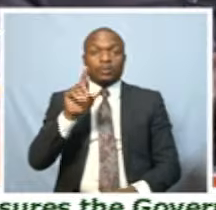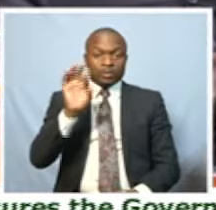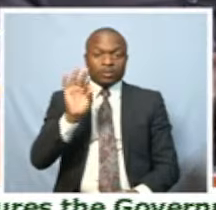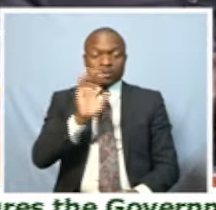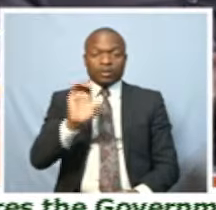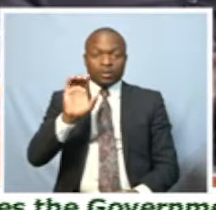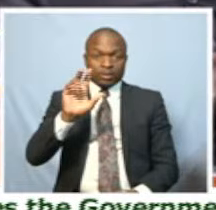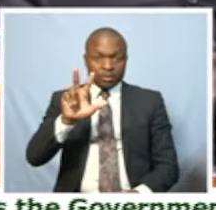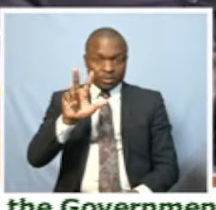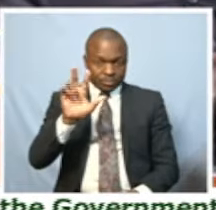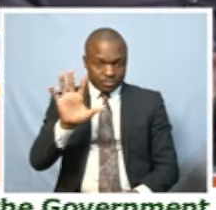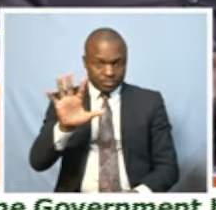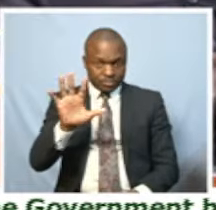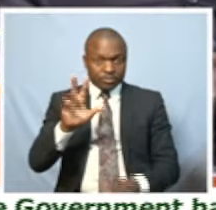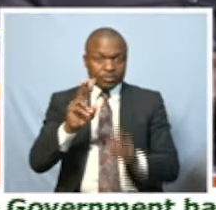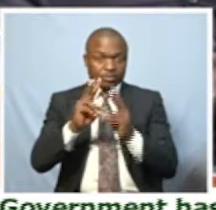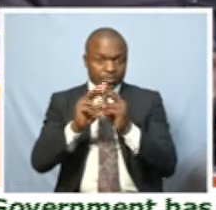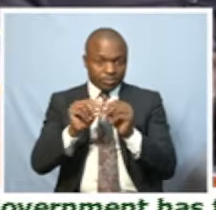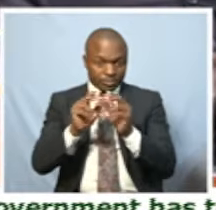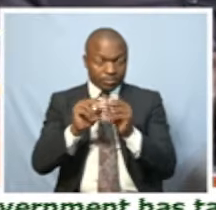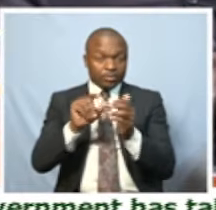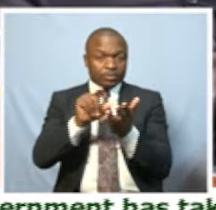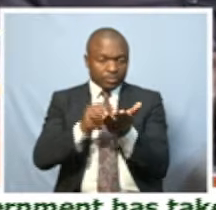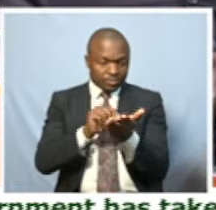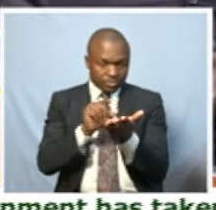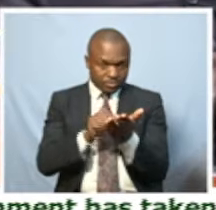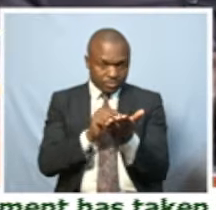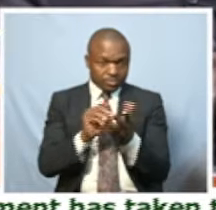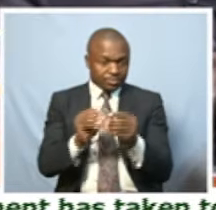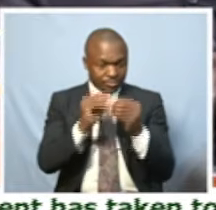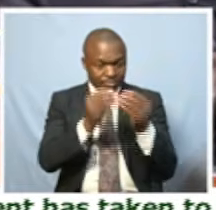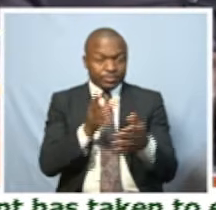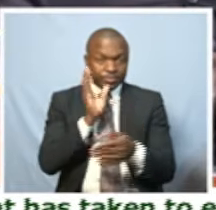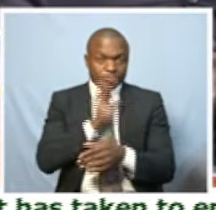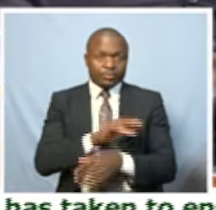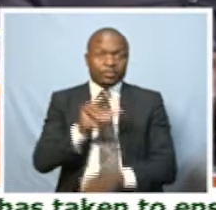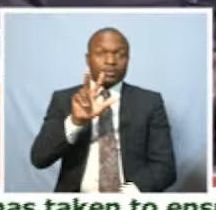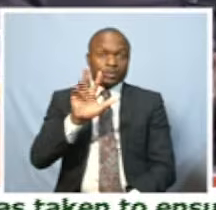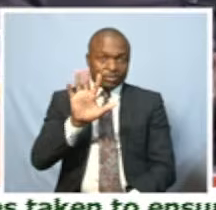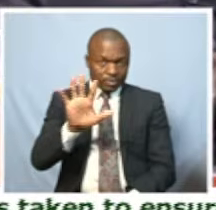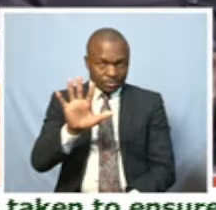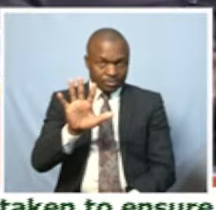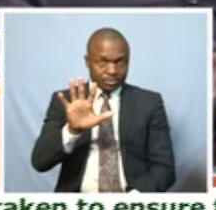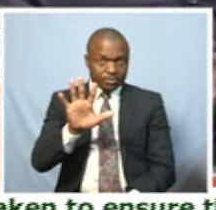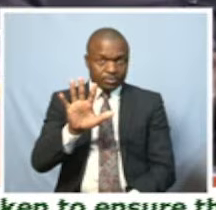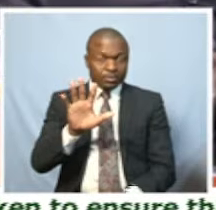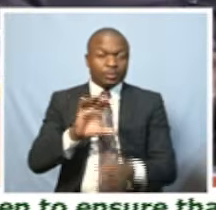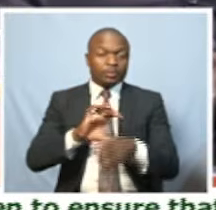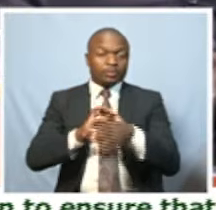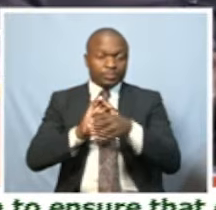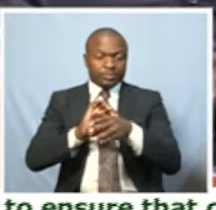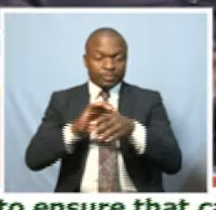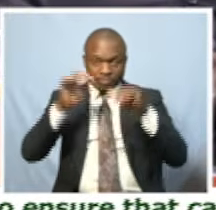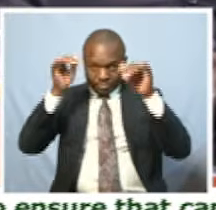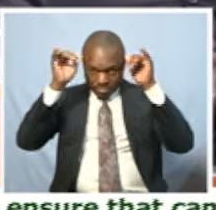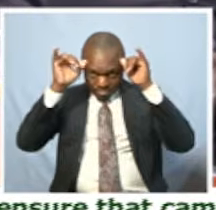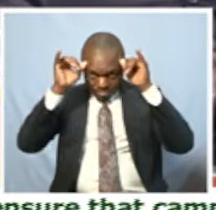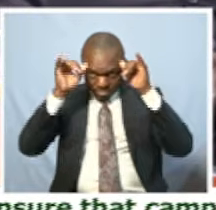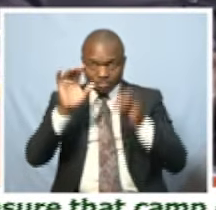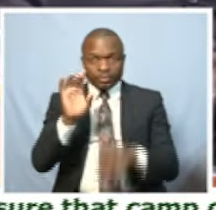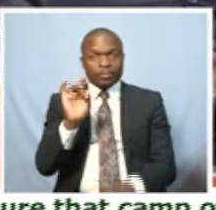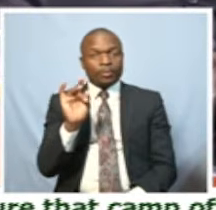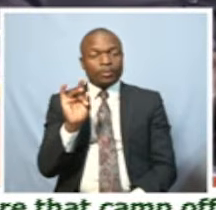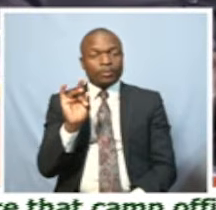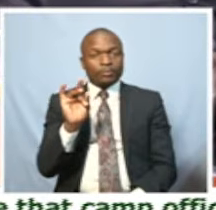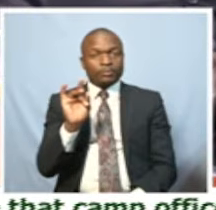935 village chickens, the free-range chickens, 35 beef cattle,